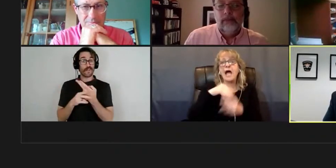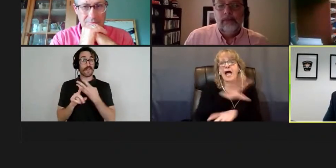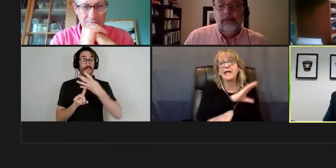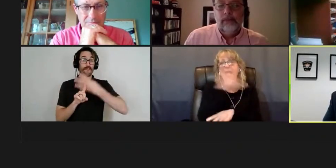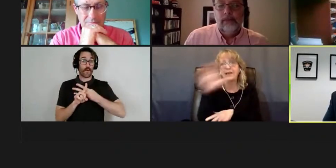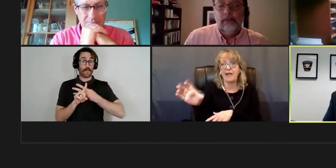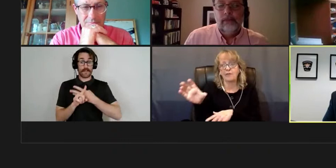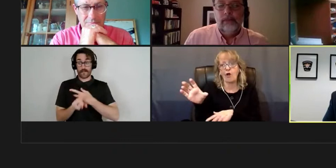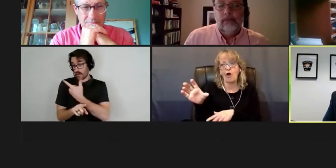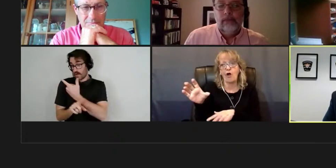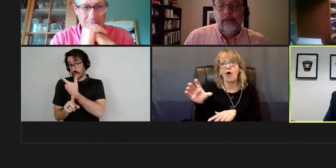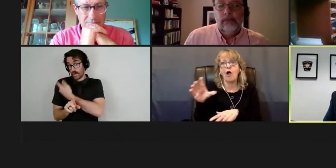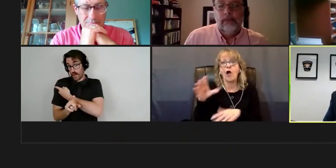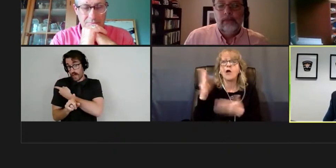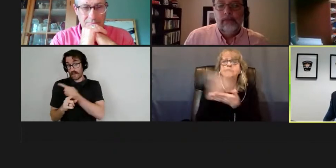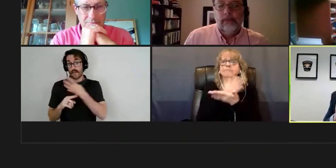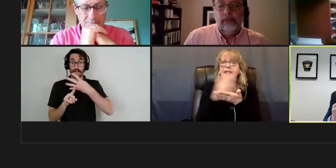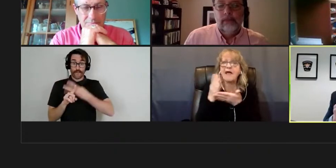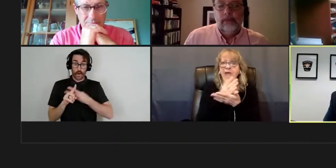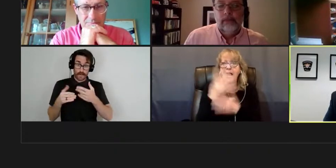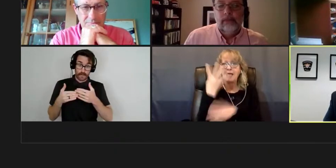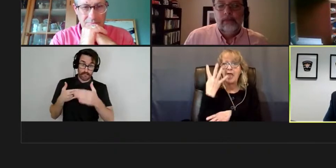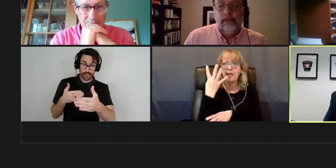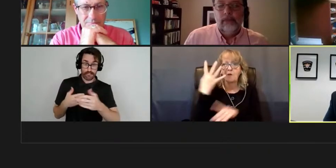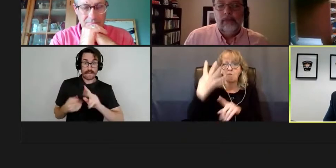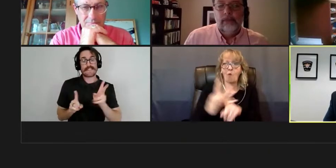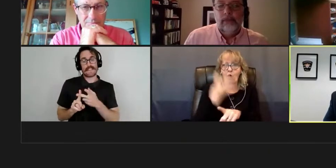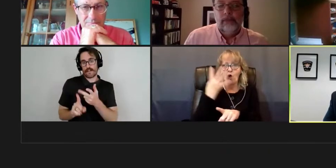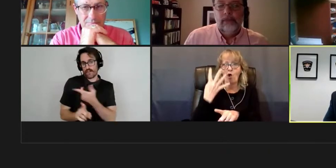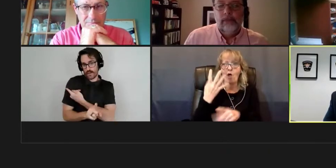between shots. So the short